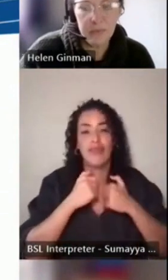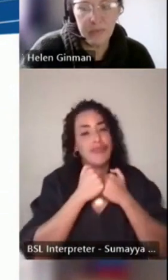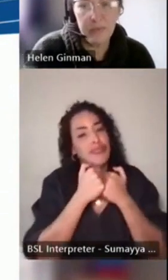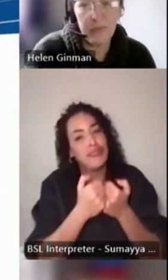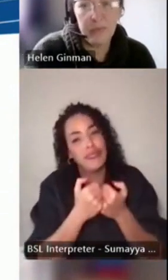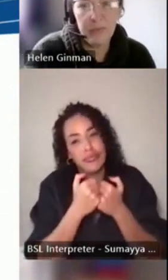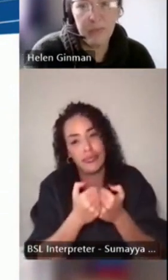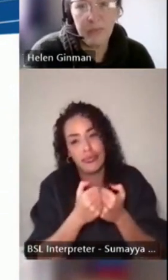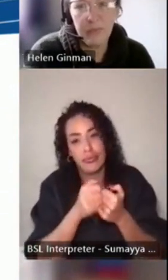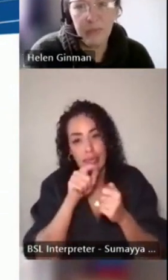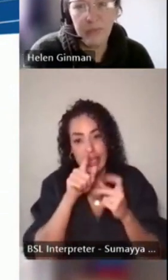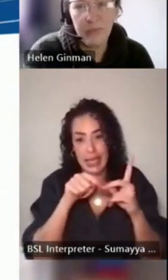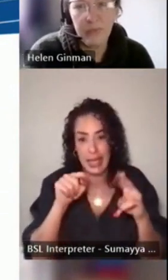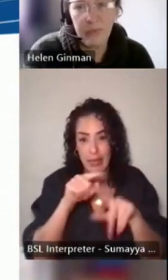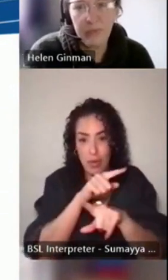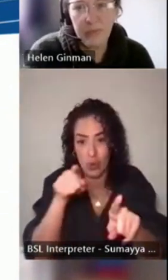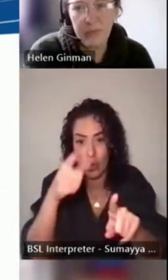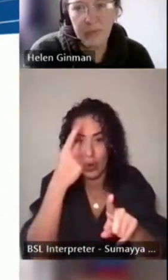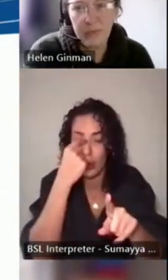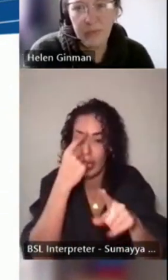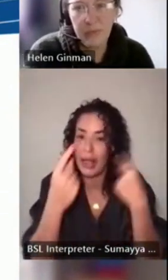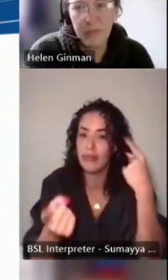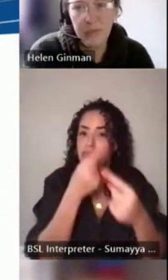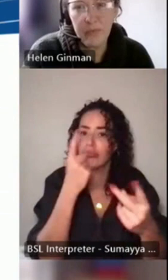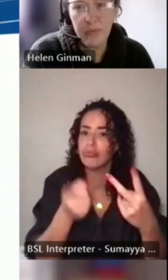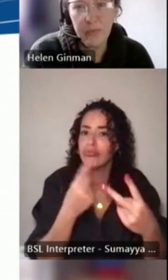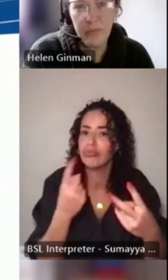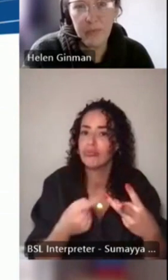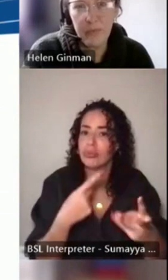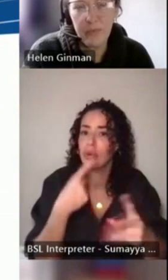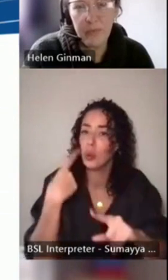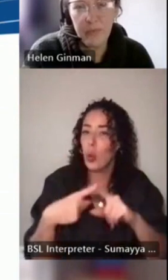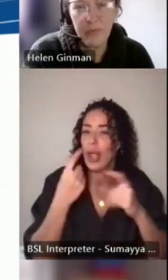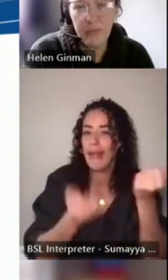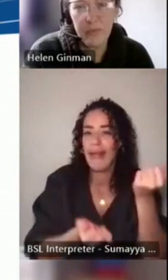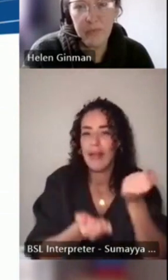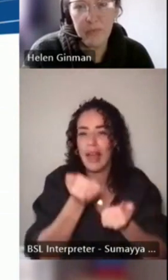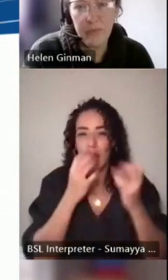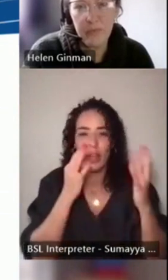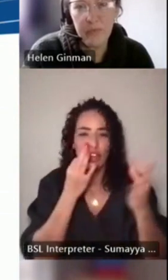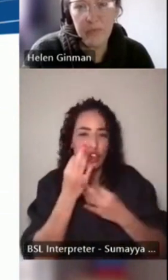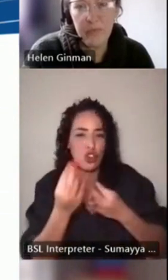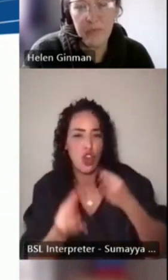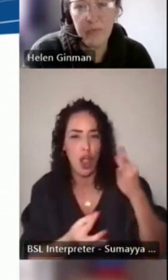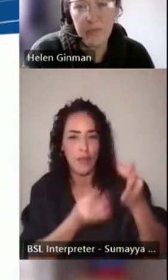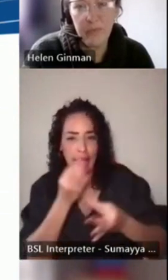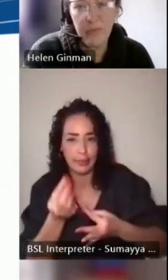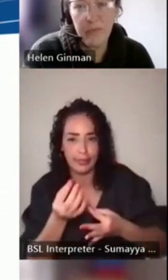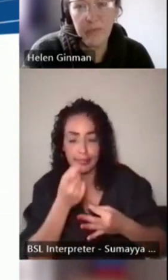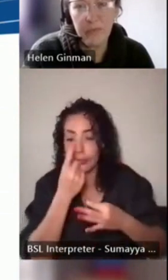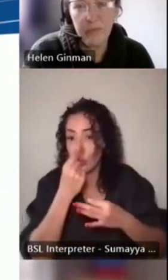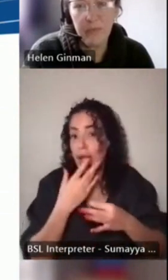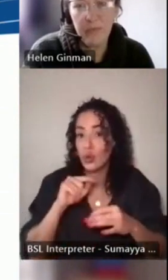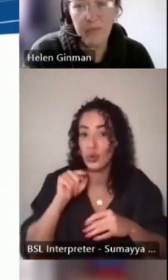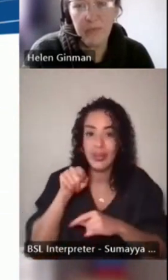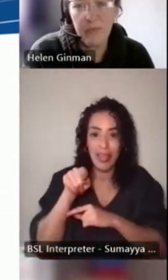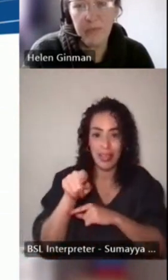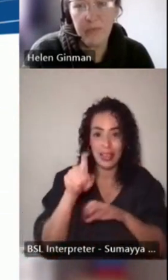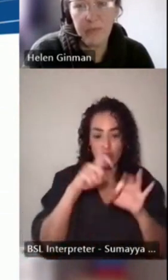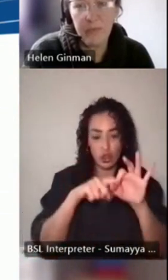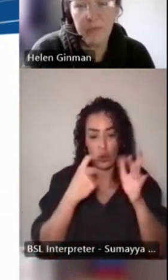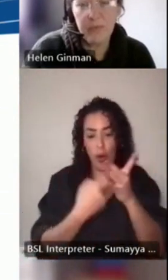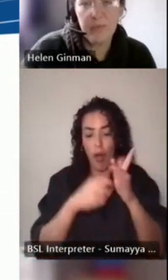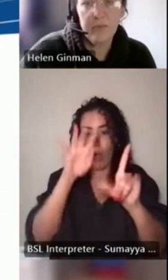if you could fill out our quick evaluation survey. You can either use the QR code or you can